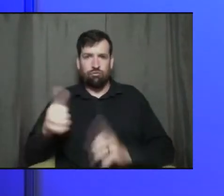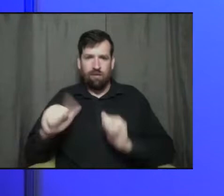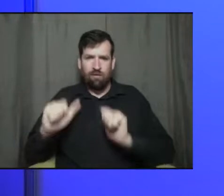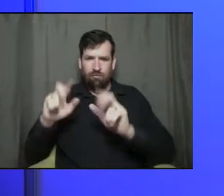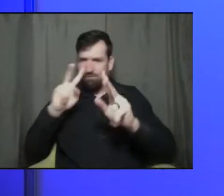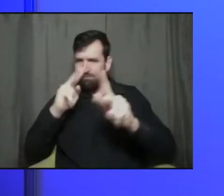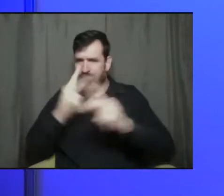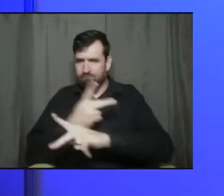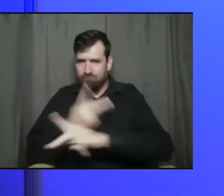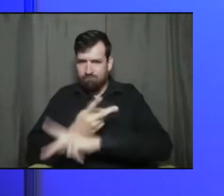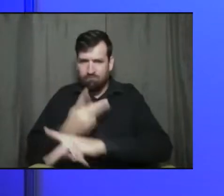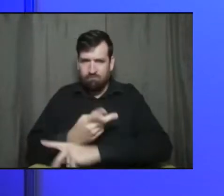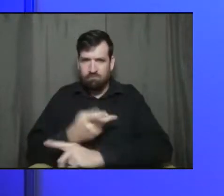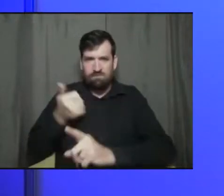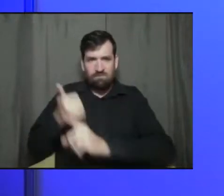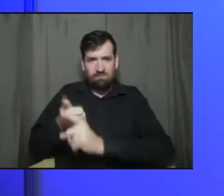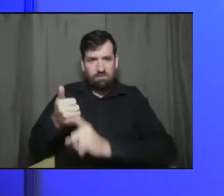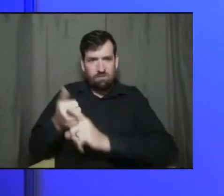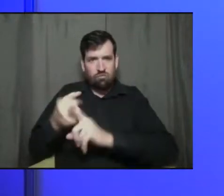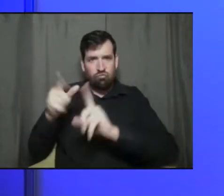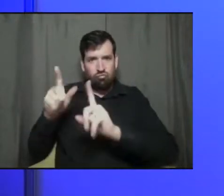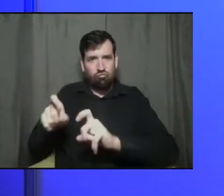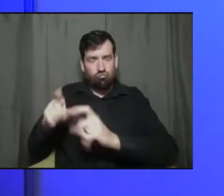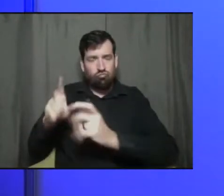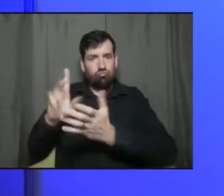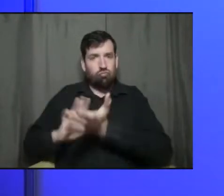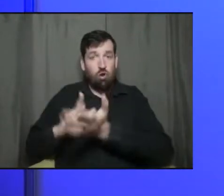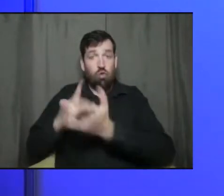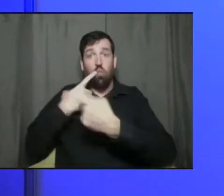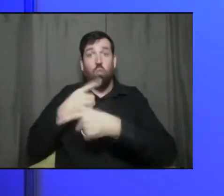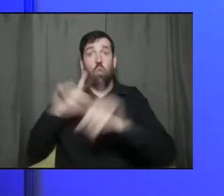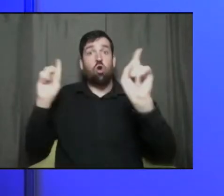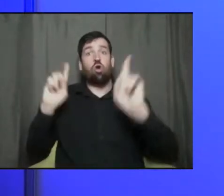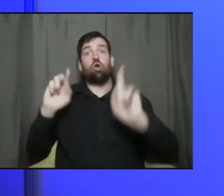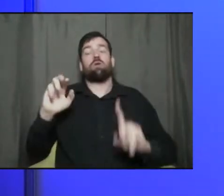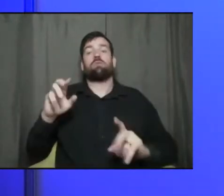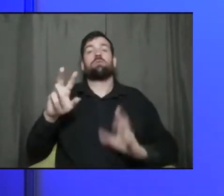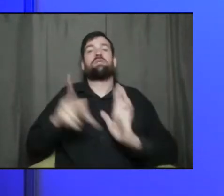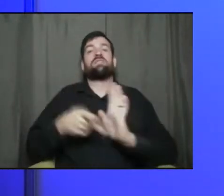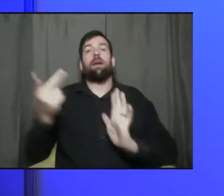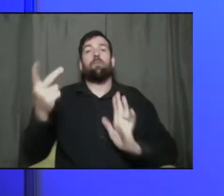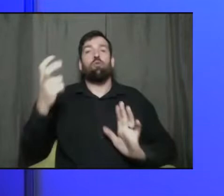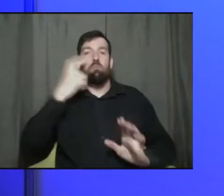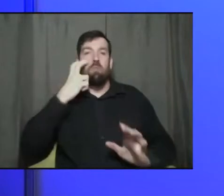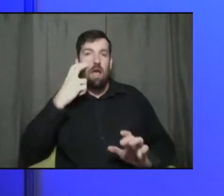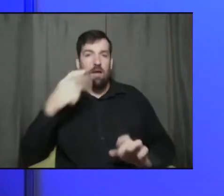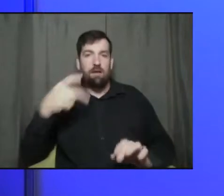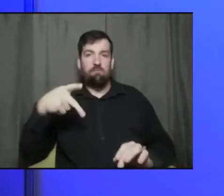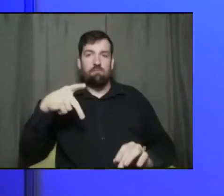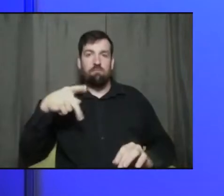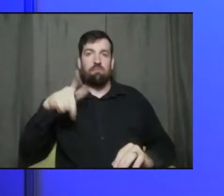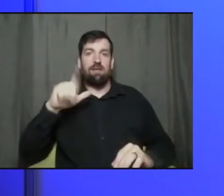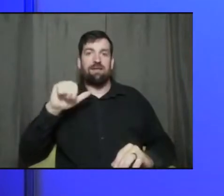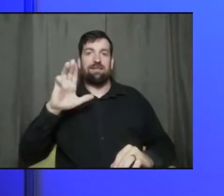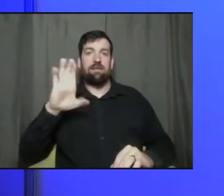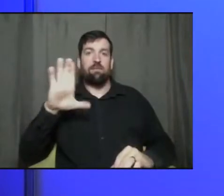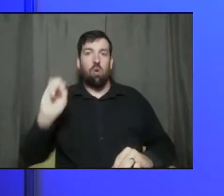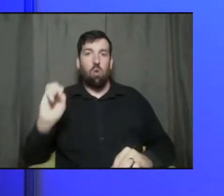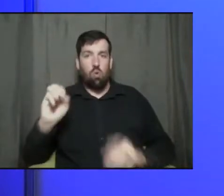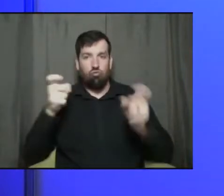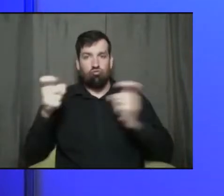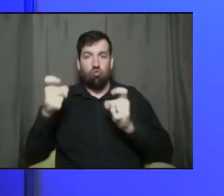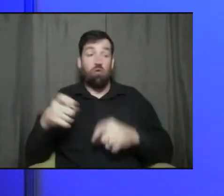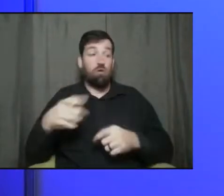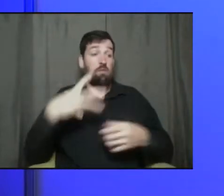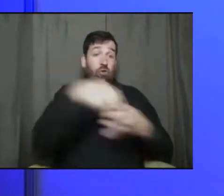drug works. You do a double-blind placebo-controlled trial where that way the investigators don't know, the participants don't